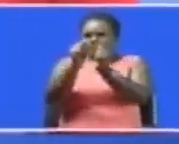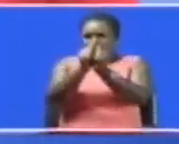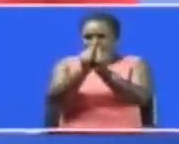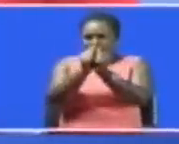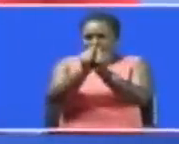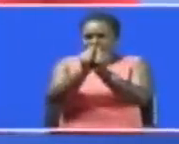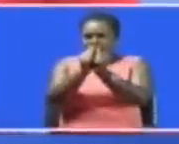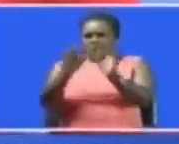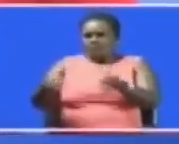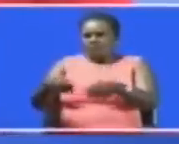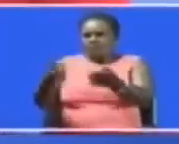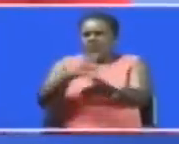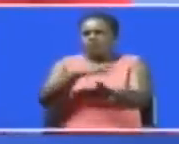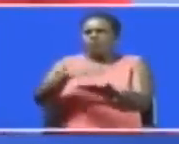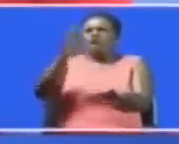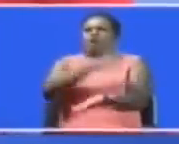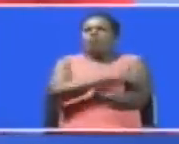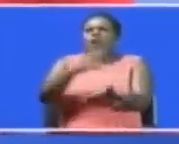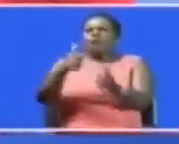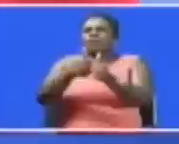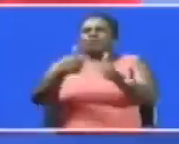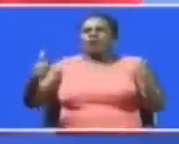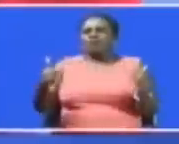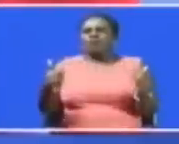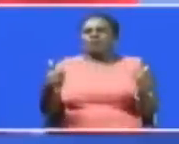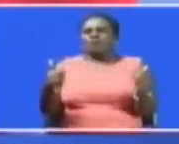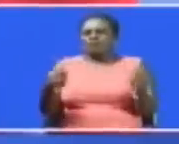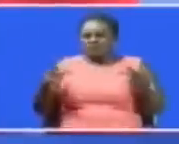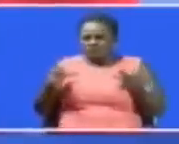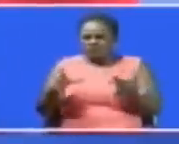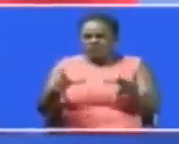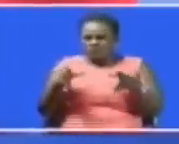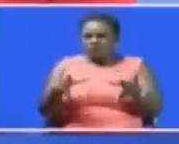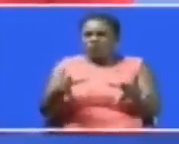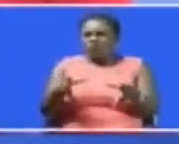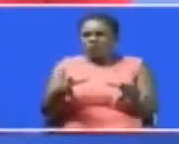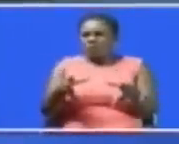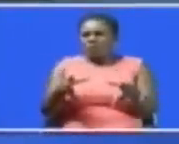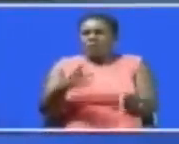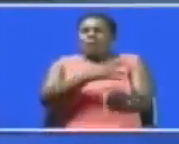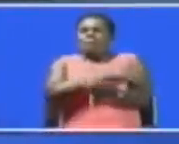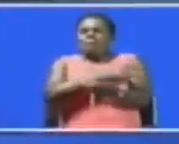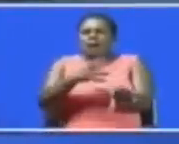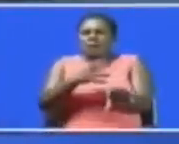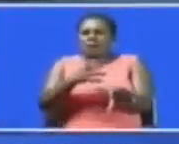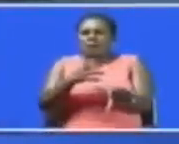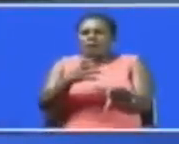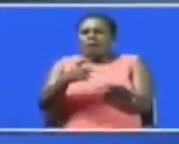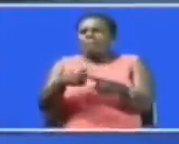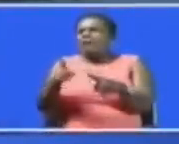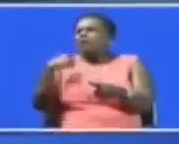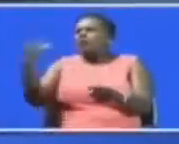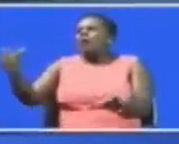to this independent institution so as to avoid that kind of, you know, bulldozing of other offices? They gave powers, but who